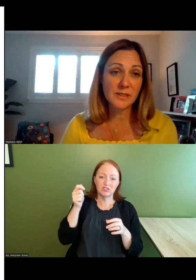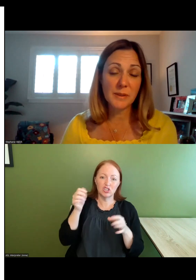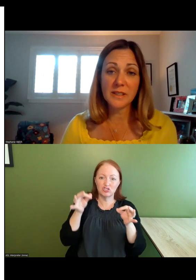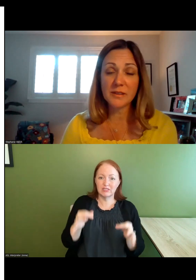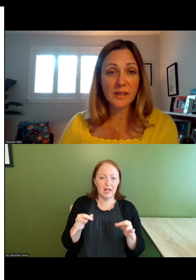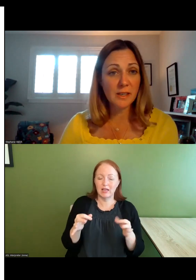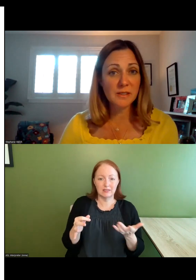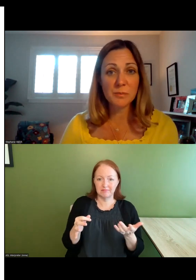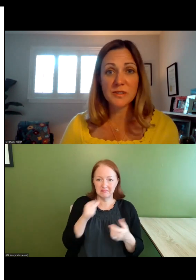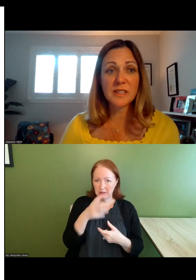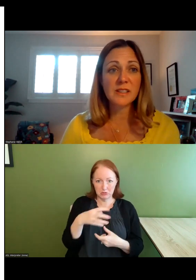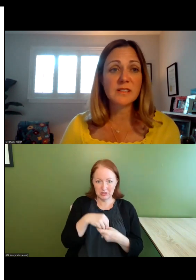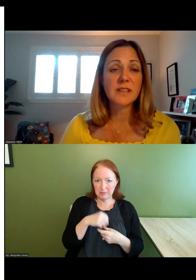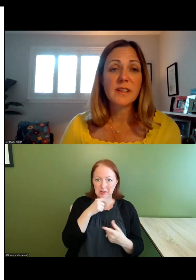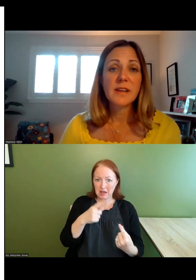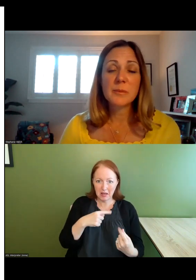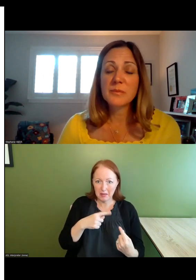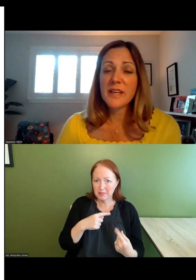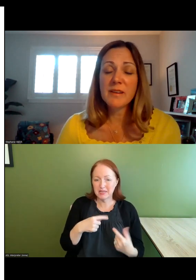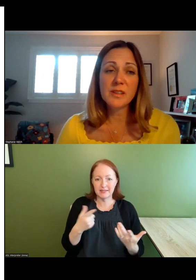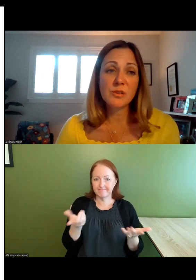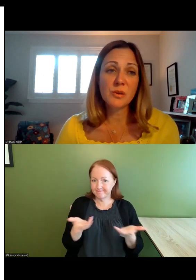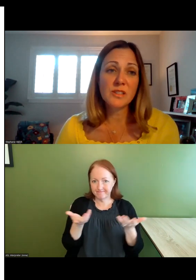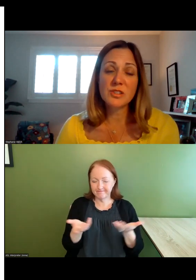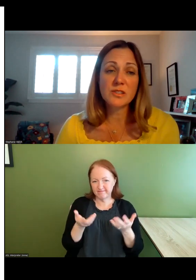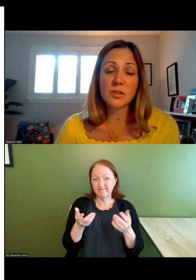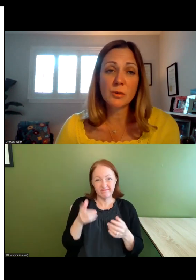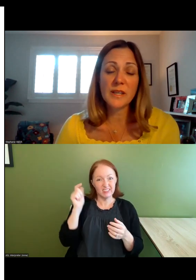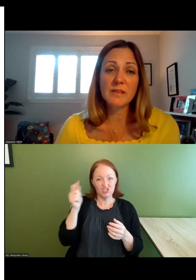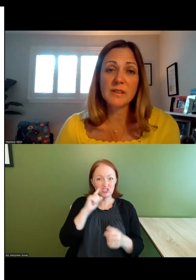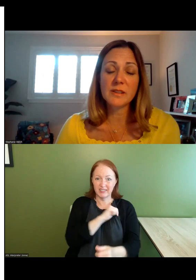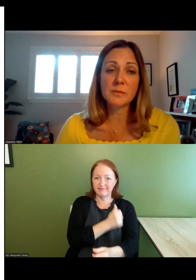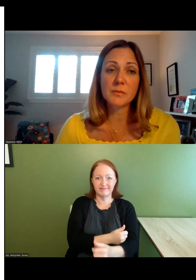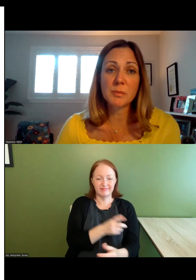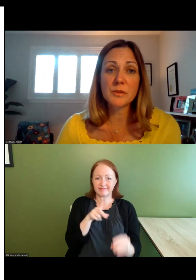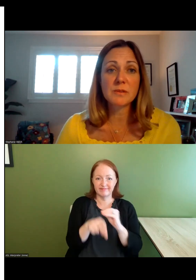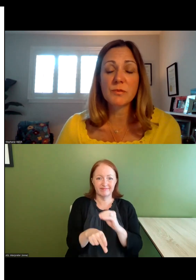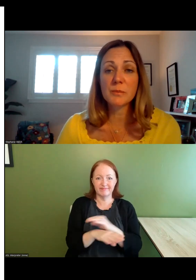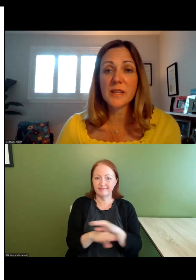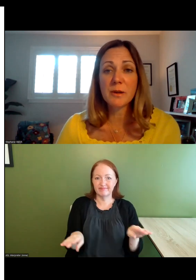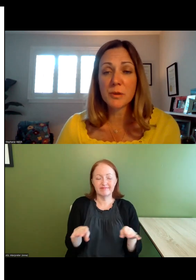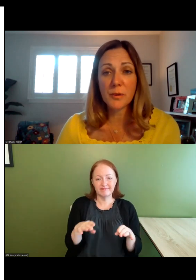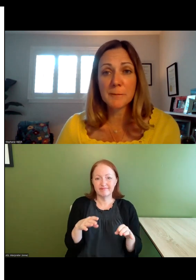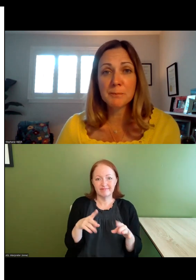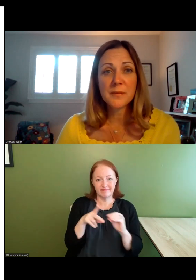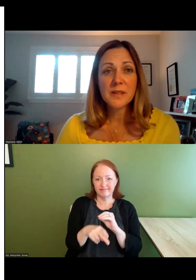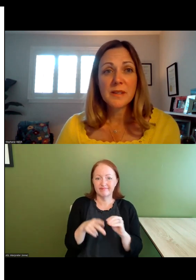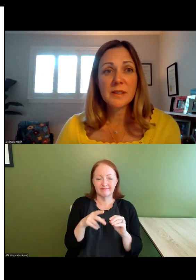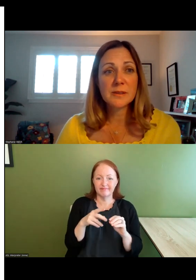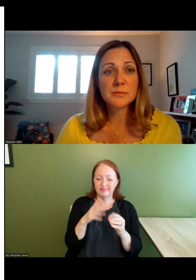not participating, they're not coming to proceedings, they have the authority to just terminate the person from the care